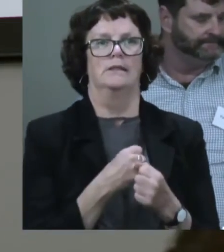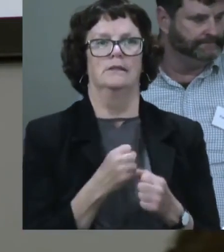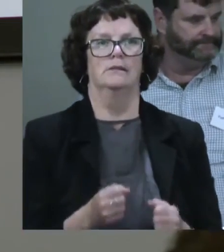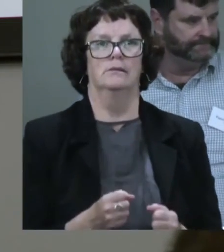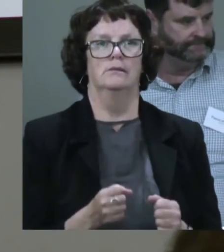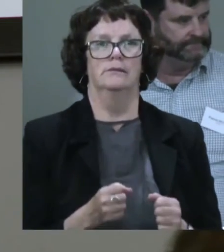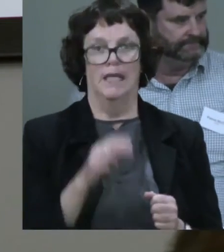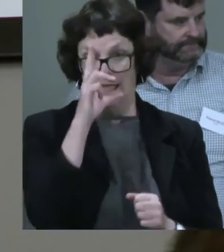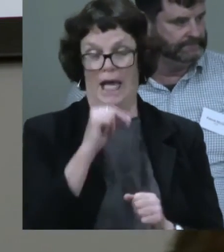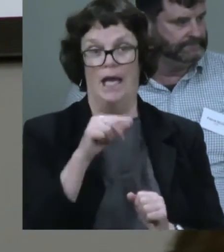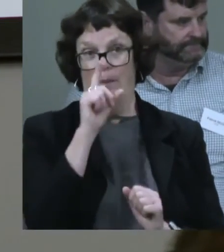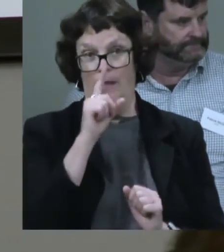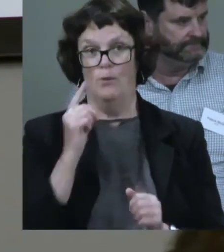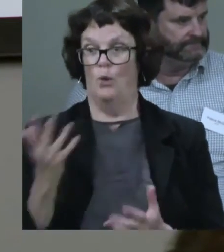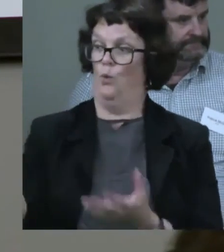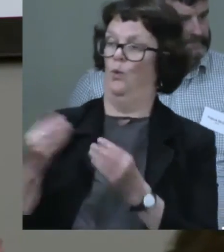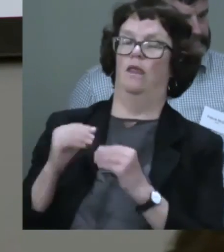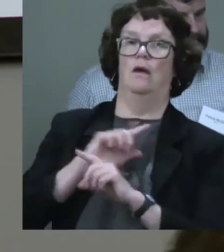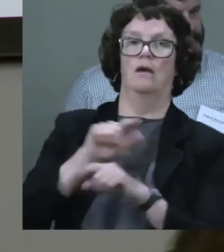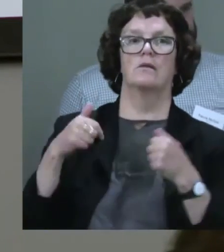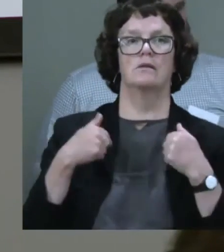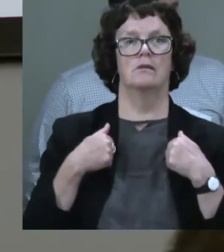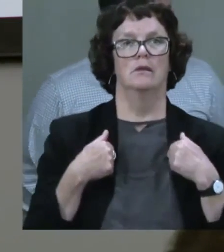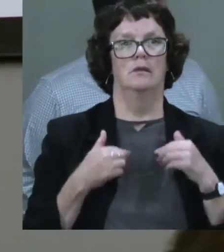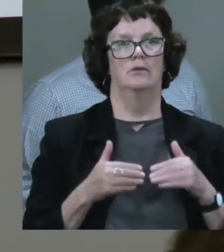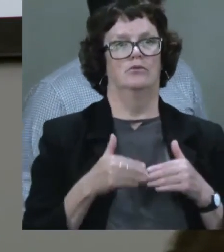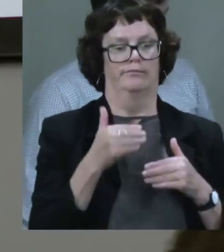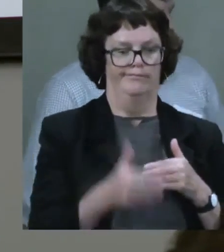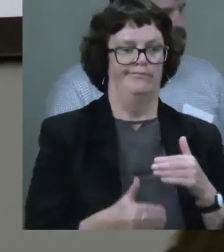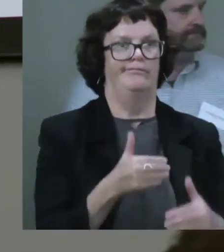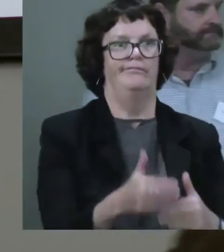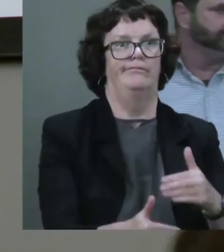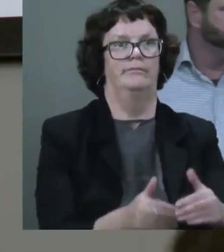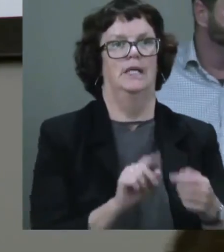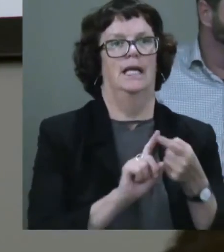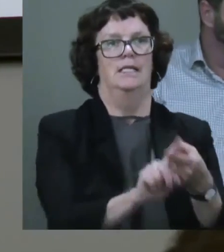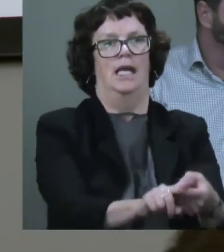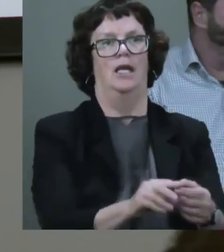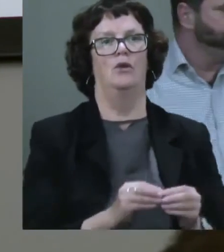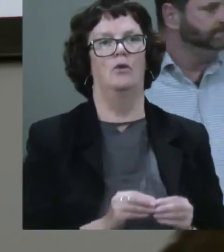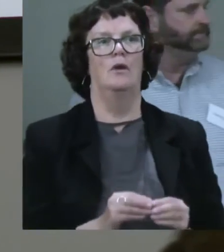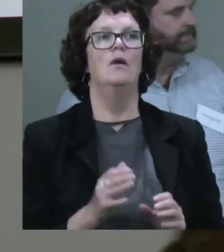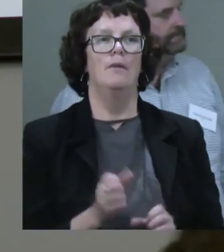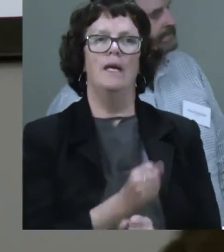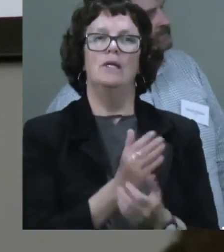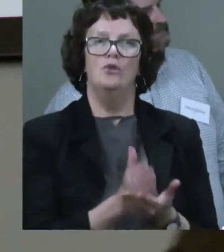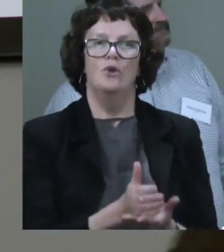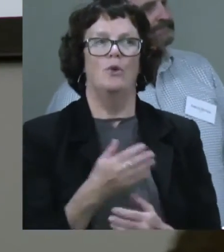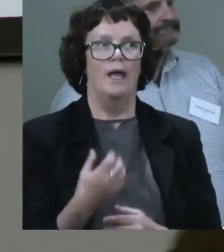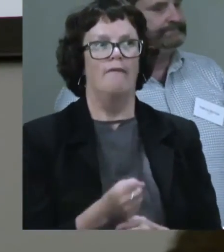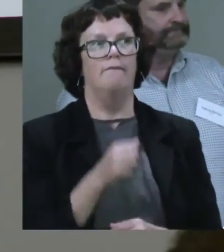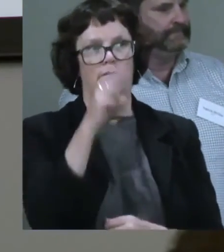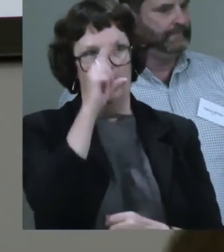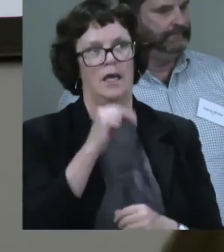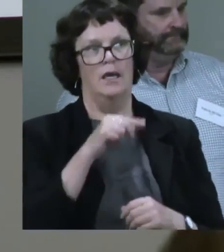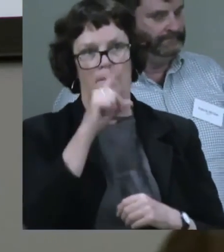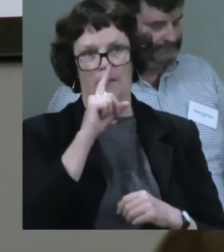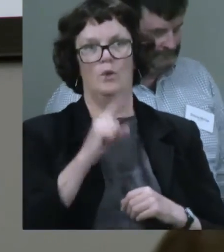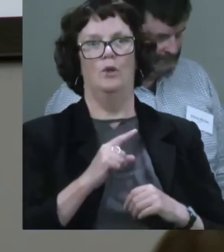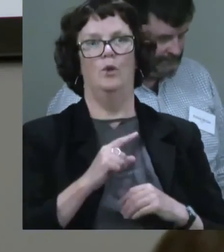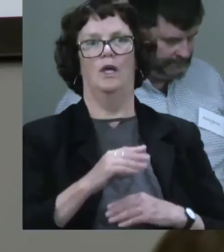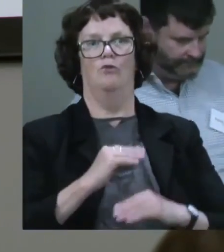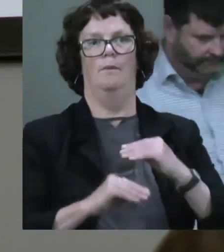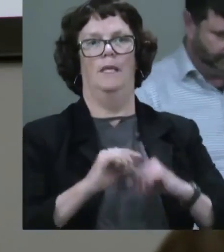young people on the journey so that they can follow, and that we've got some succession within our community, being the